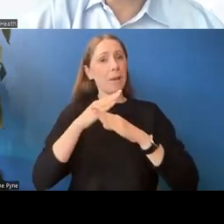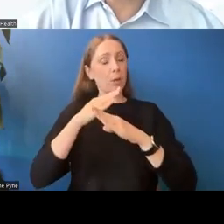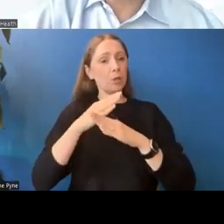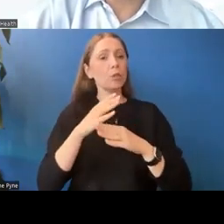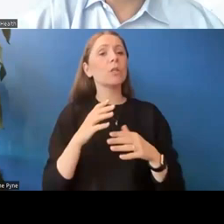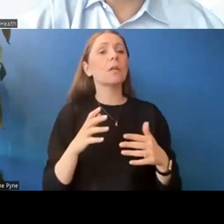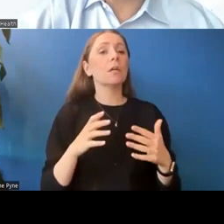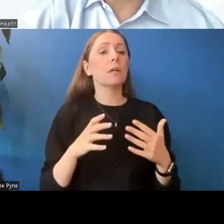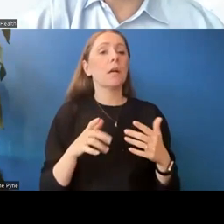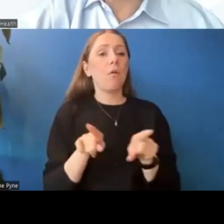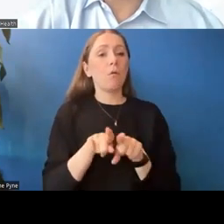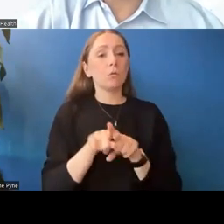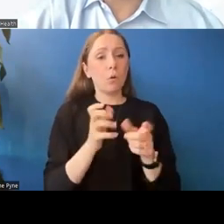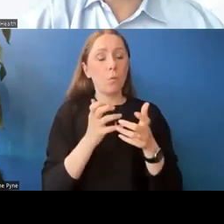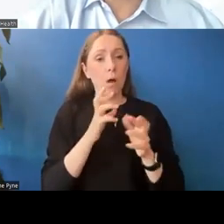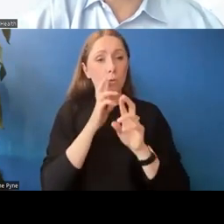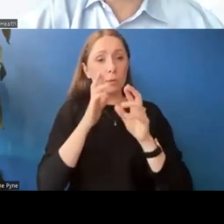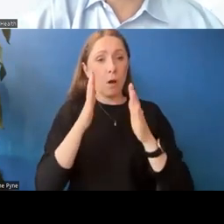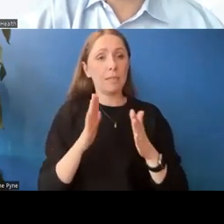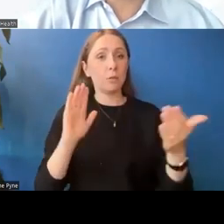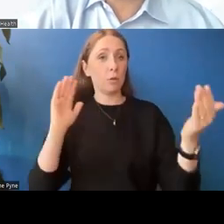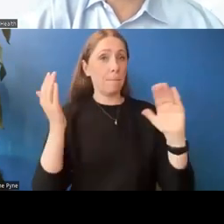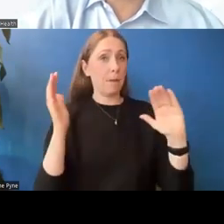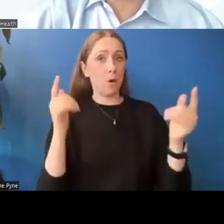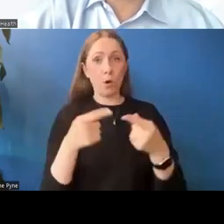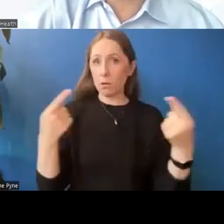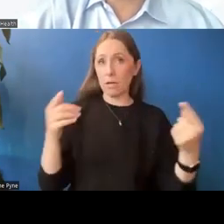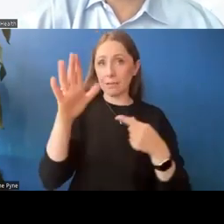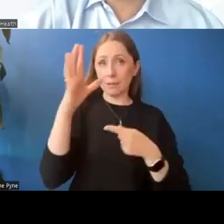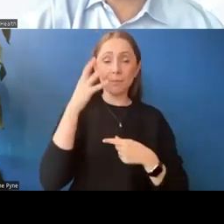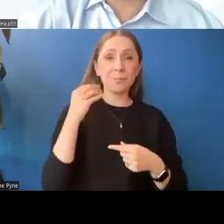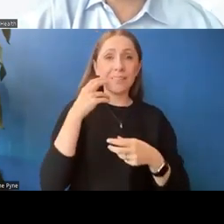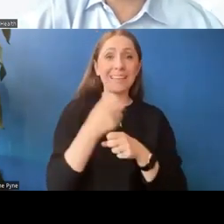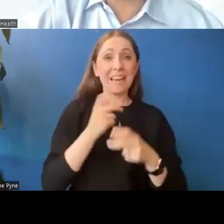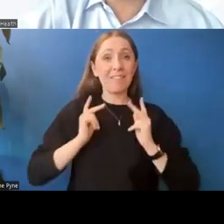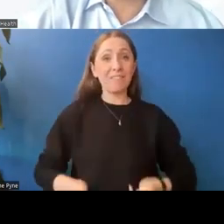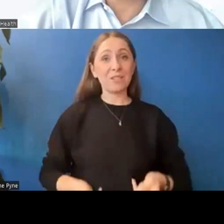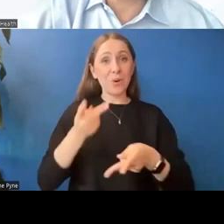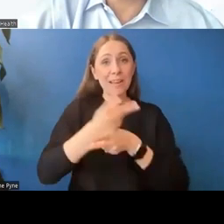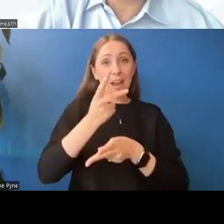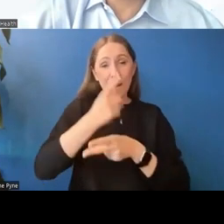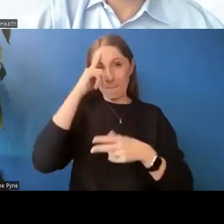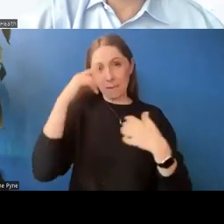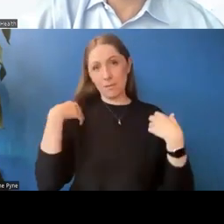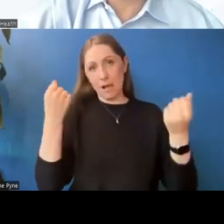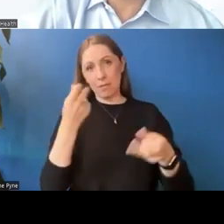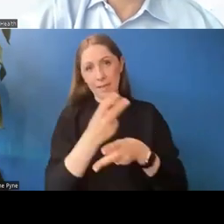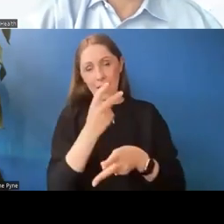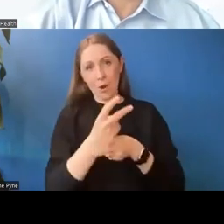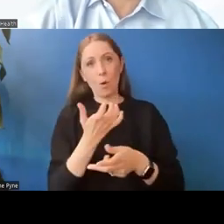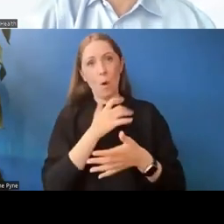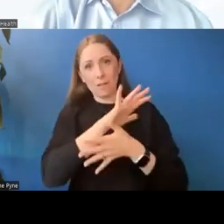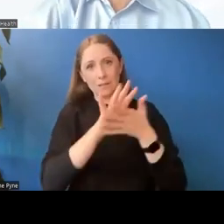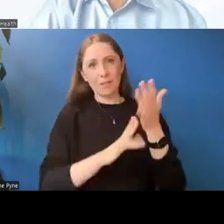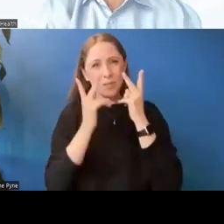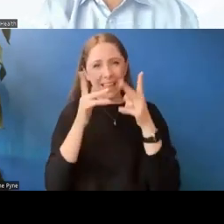have the respondents compare and contrast their experience of receiving physical care and mental health care. And it's important because